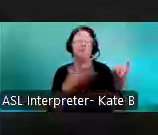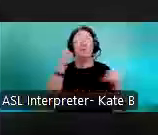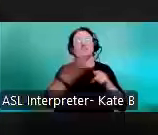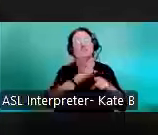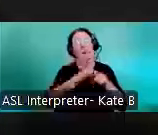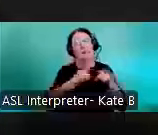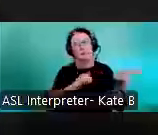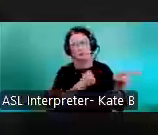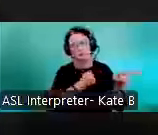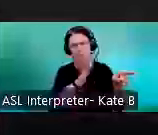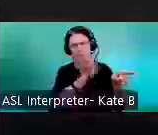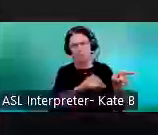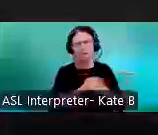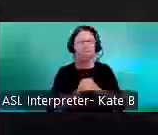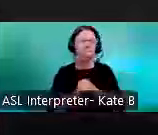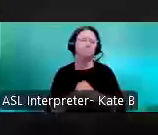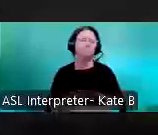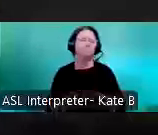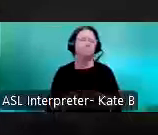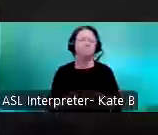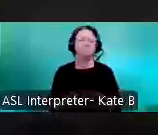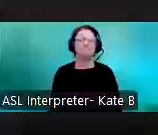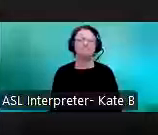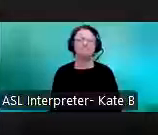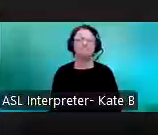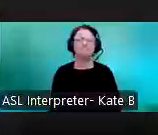We would love to see that happening everywhere.